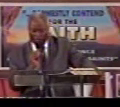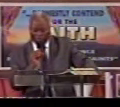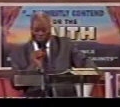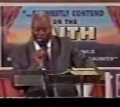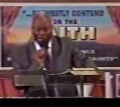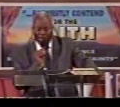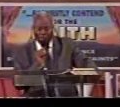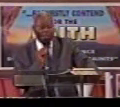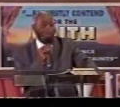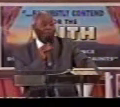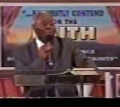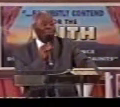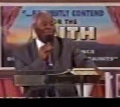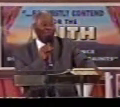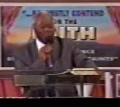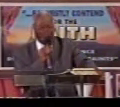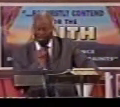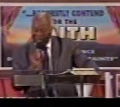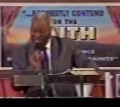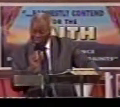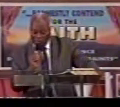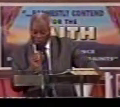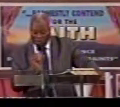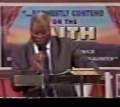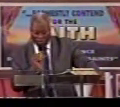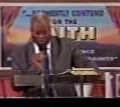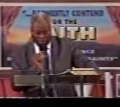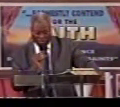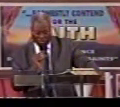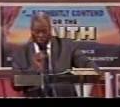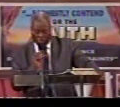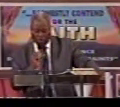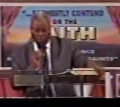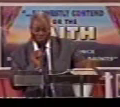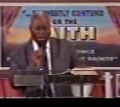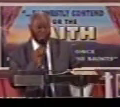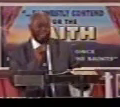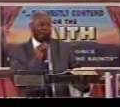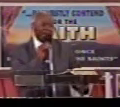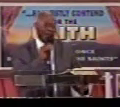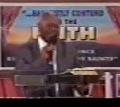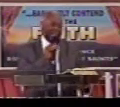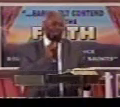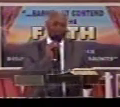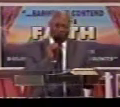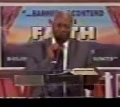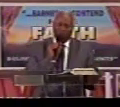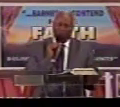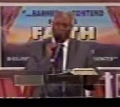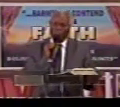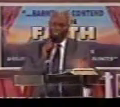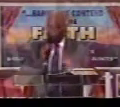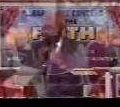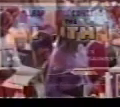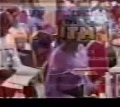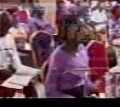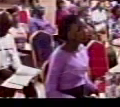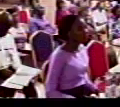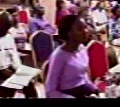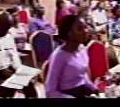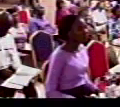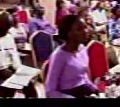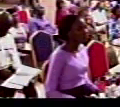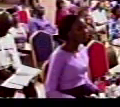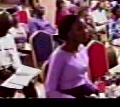of God are born again believers. And these born again believers, number one, they abide in the truth. They are not people